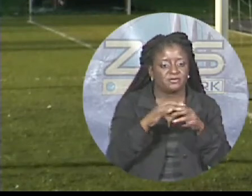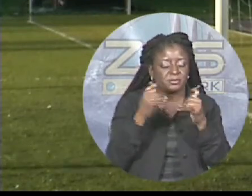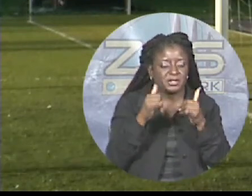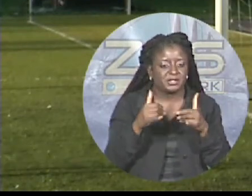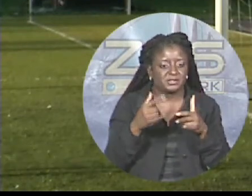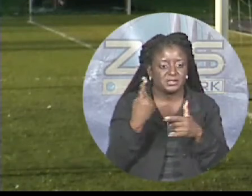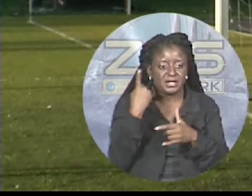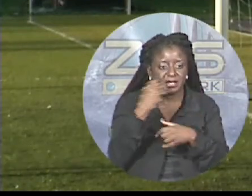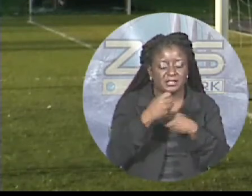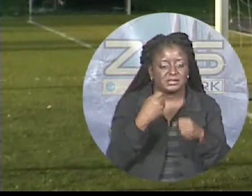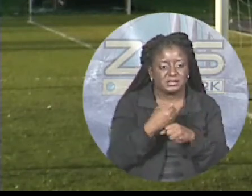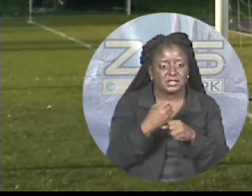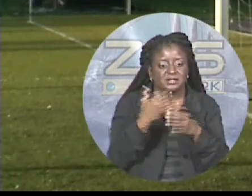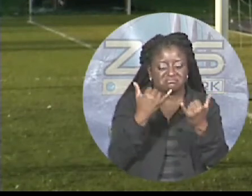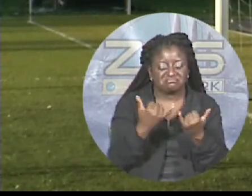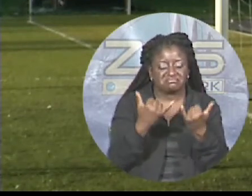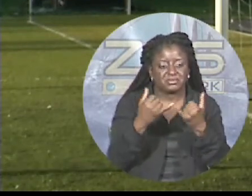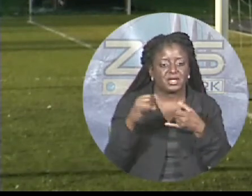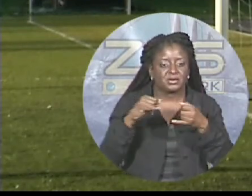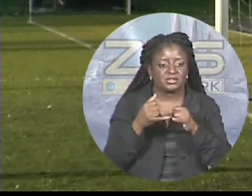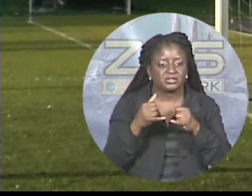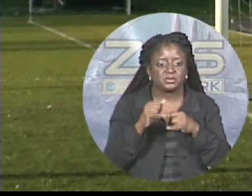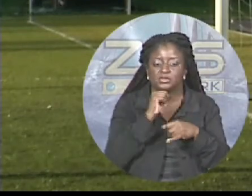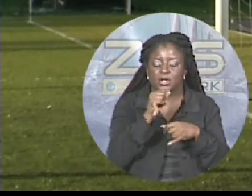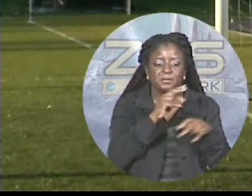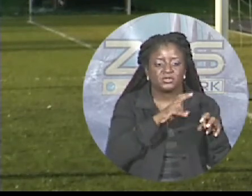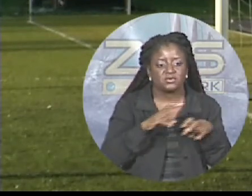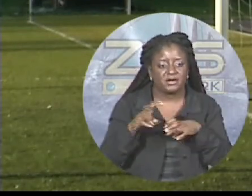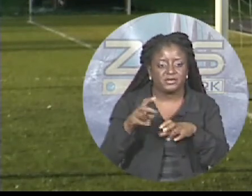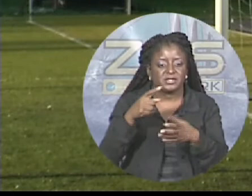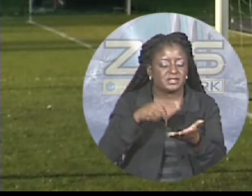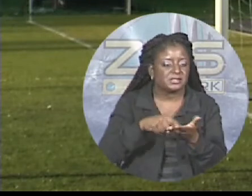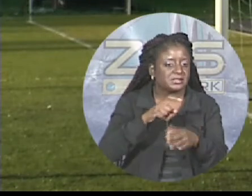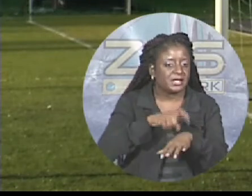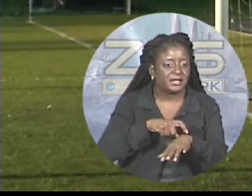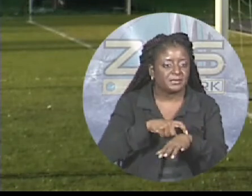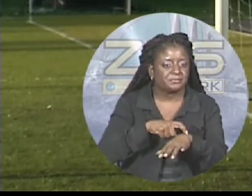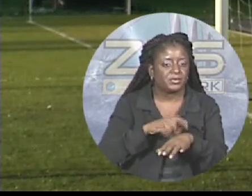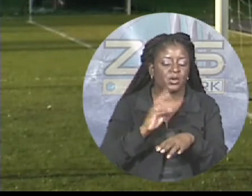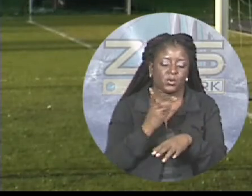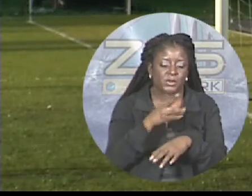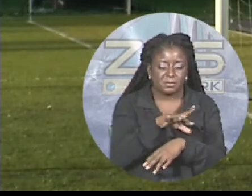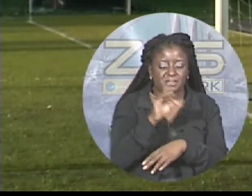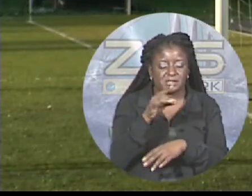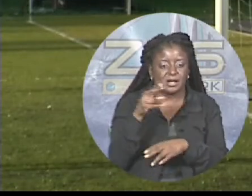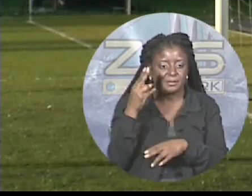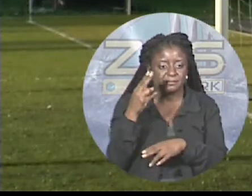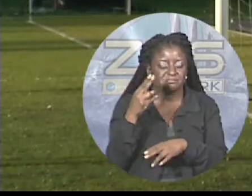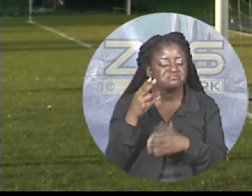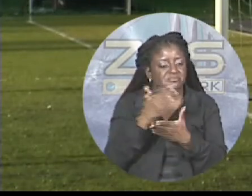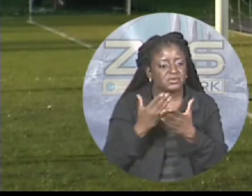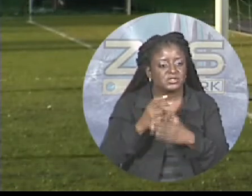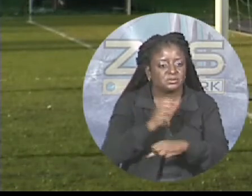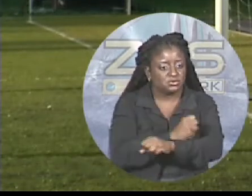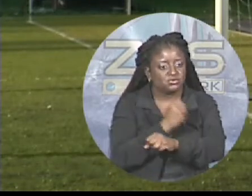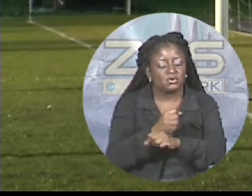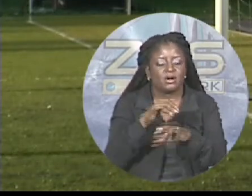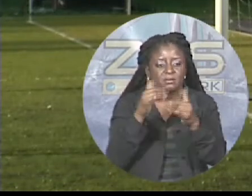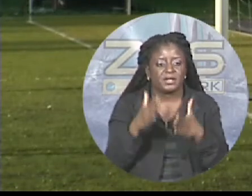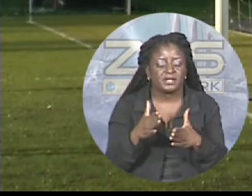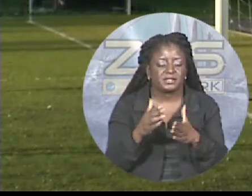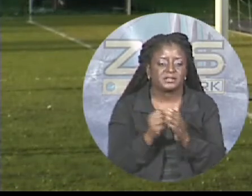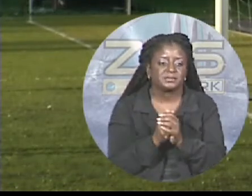so won't be making the trip this time. But we picked up some strong players. I think we've taken